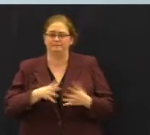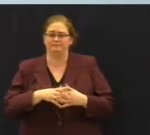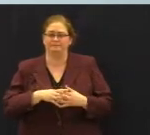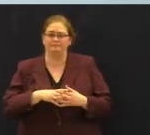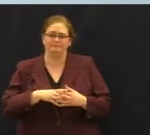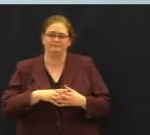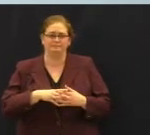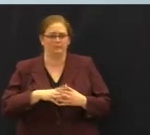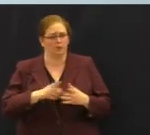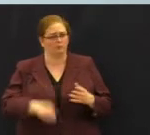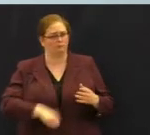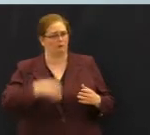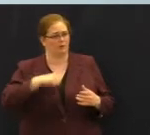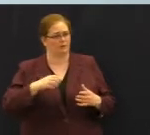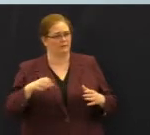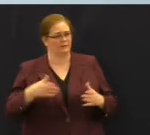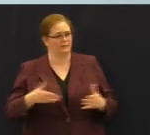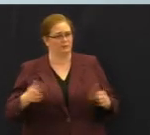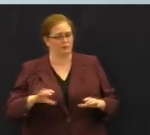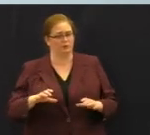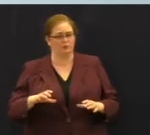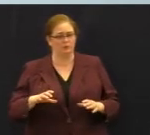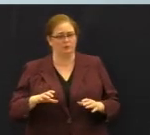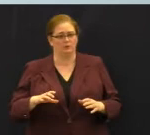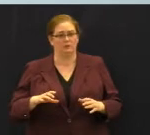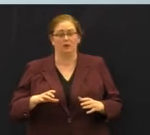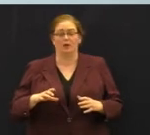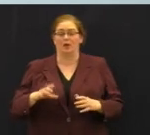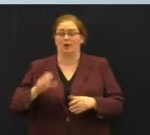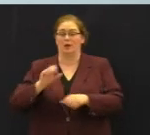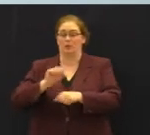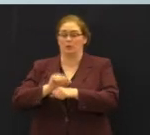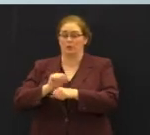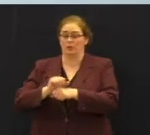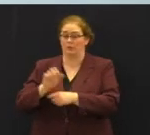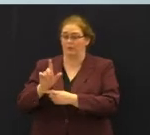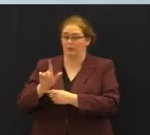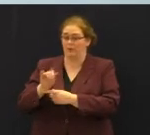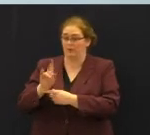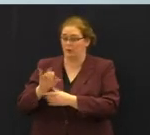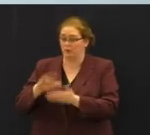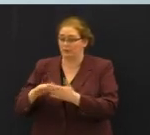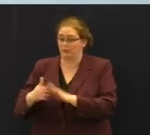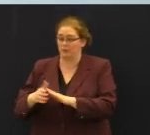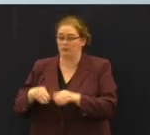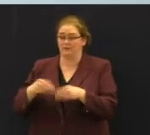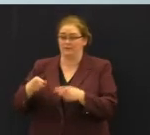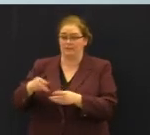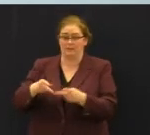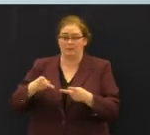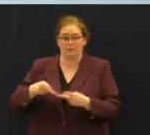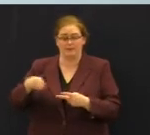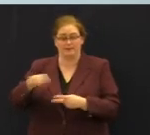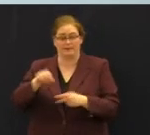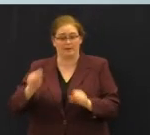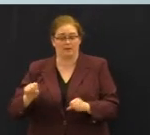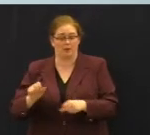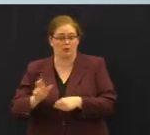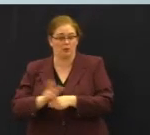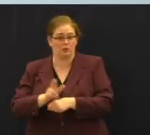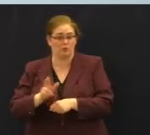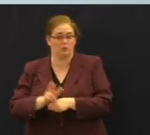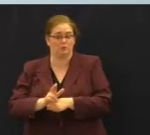are proud things to do. In addition to working with the Liberian community to give them a place that they can use,